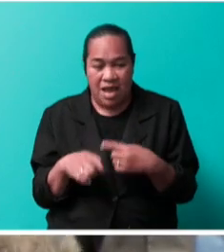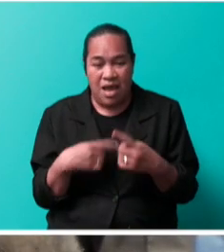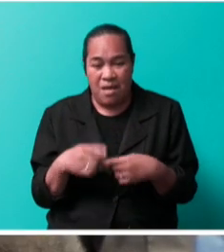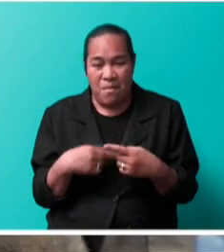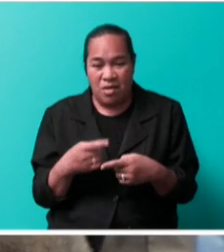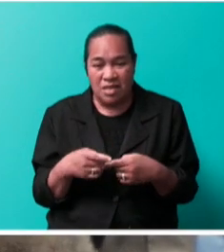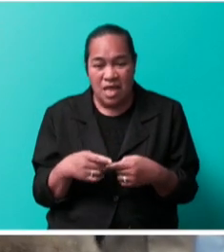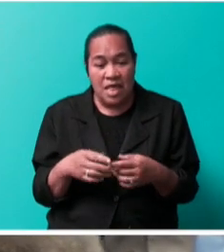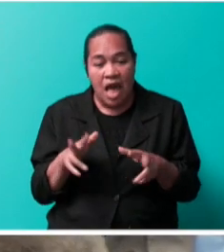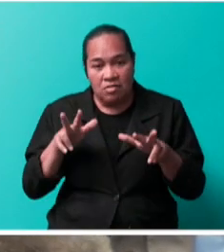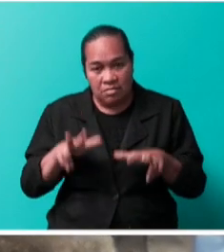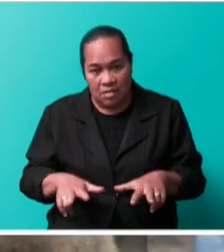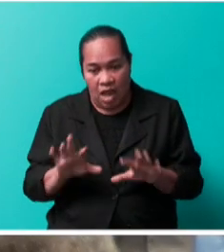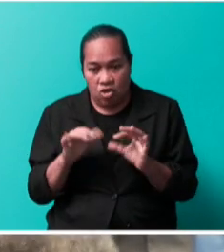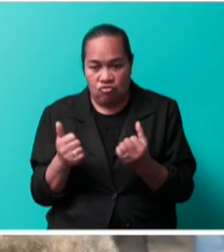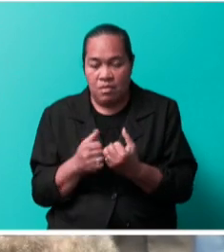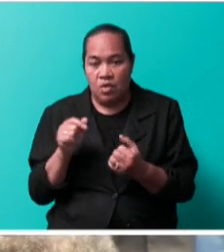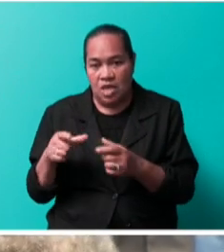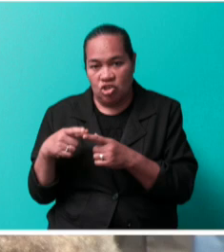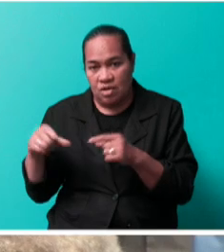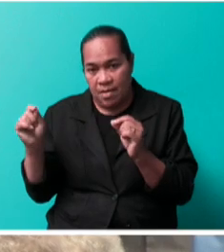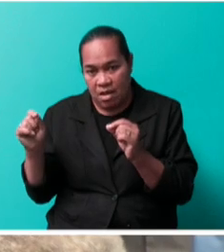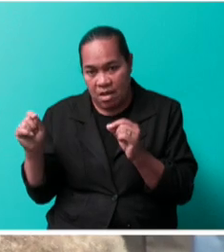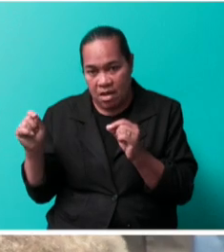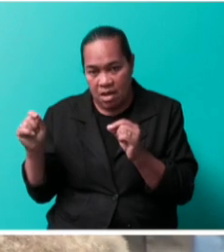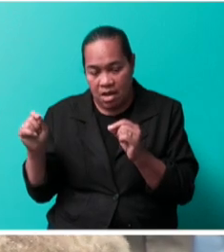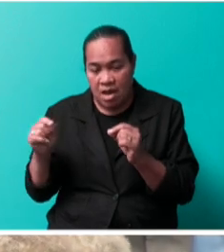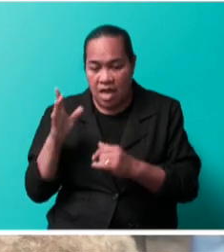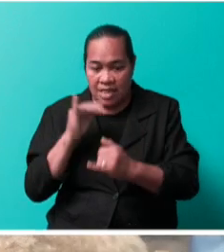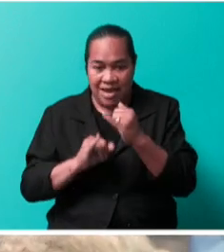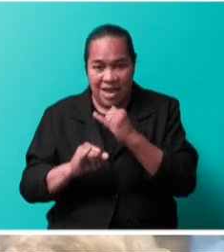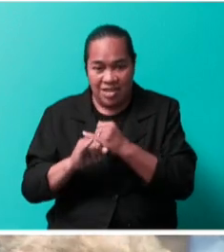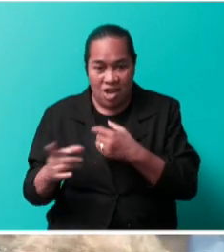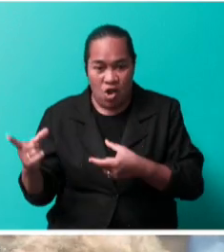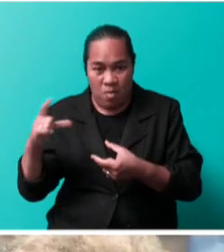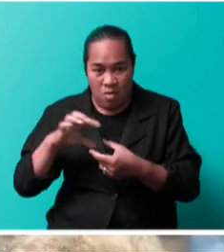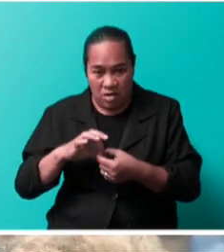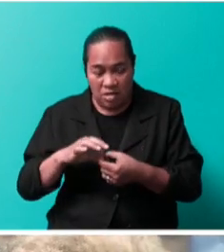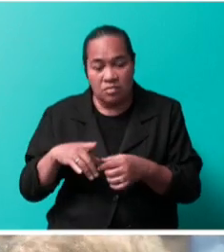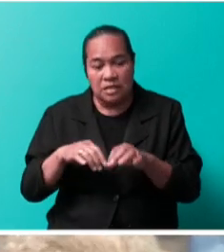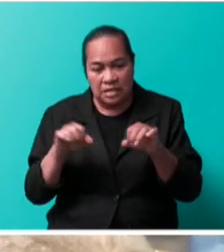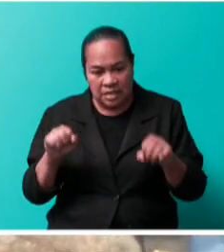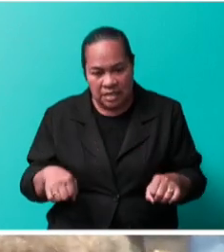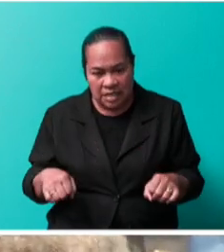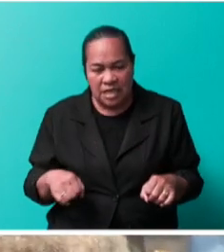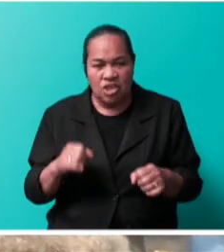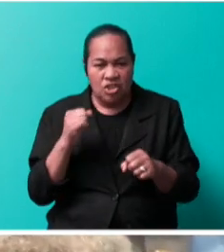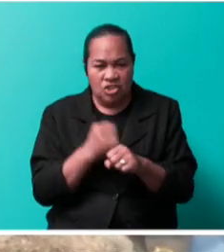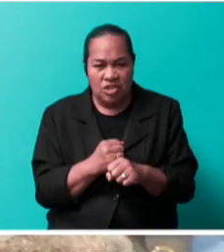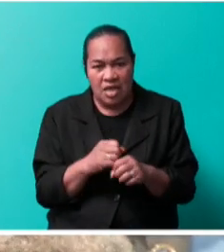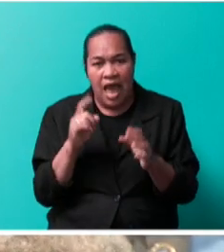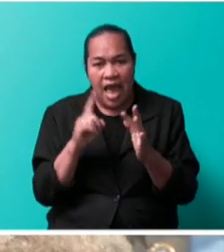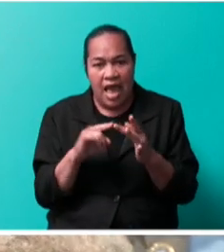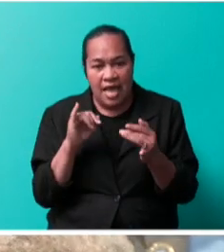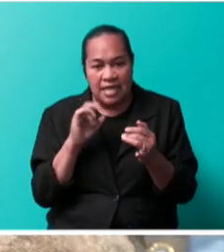agent agreement between the Ministry of Local Government and the Japan International Cooperation System, or GICS, for